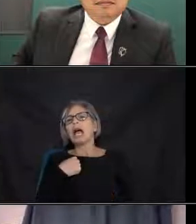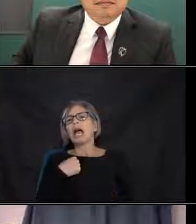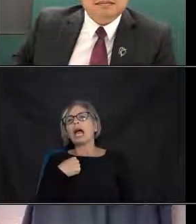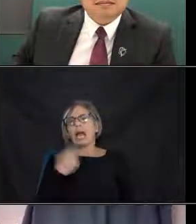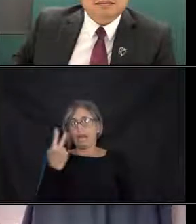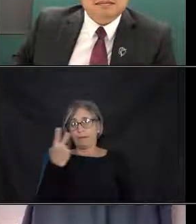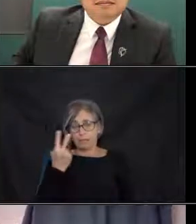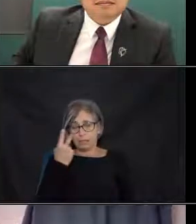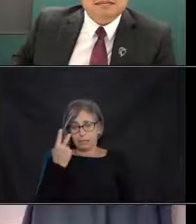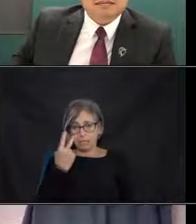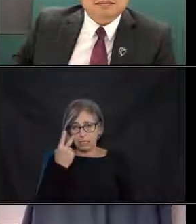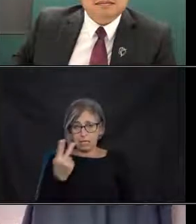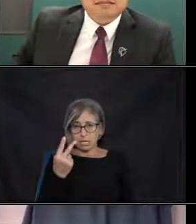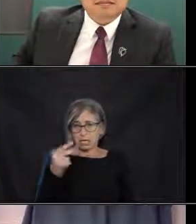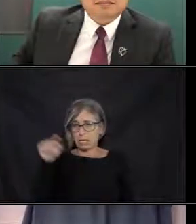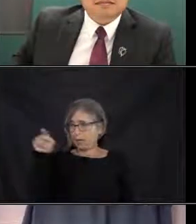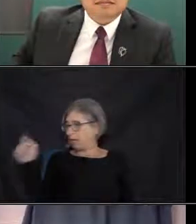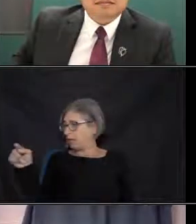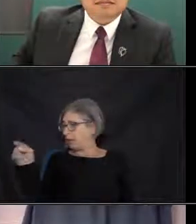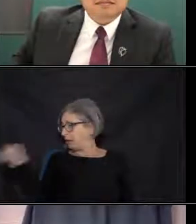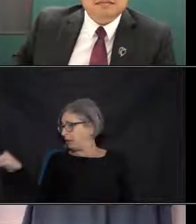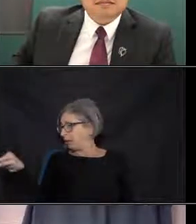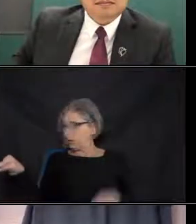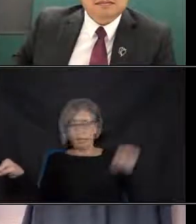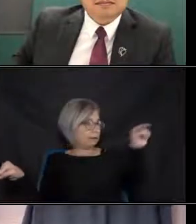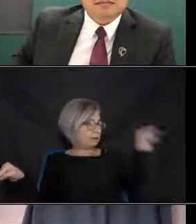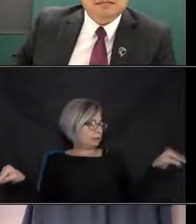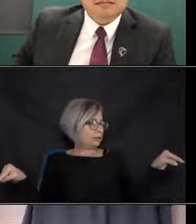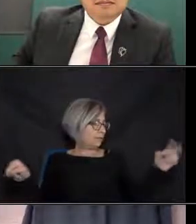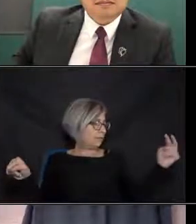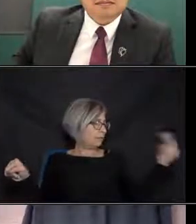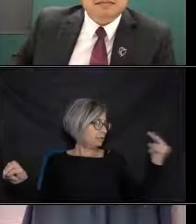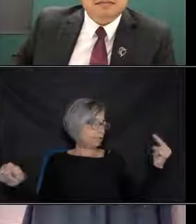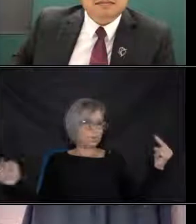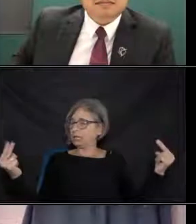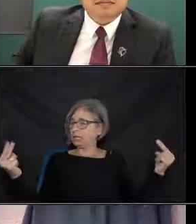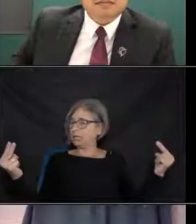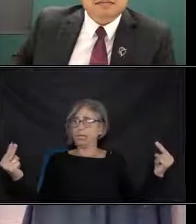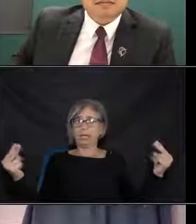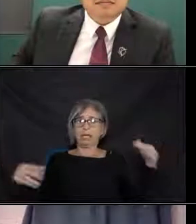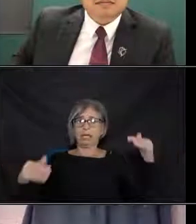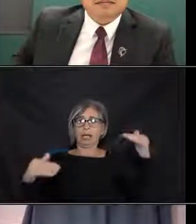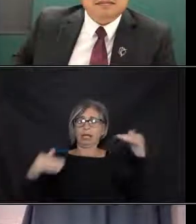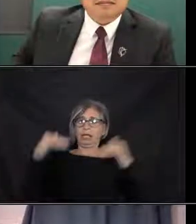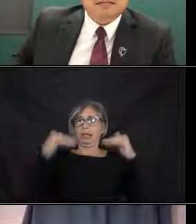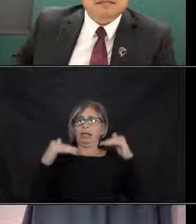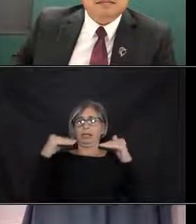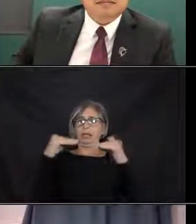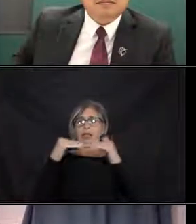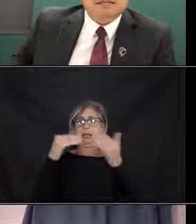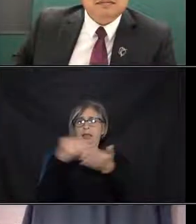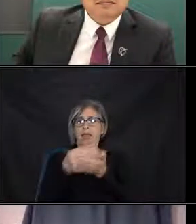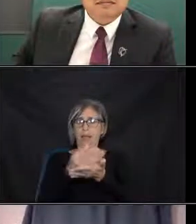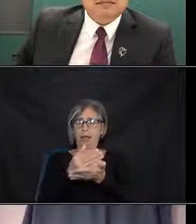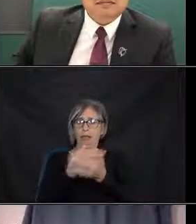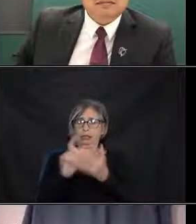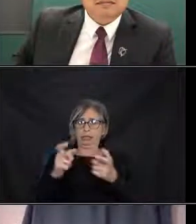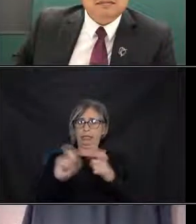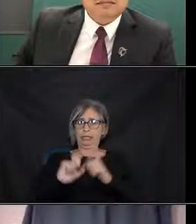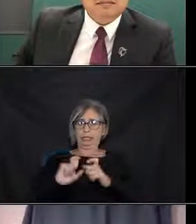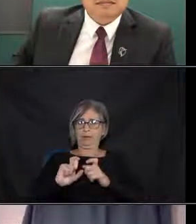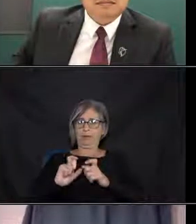it on both sides. I really appreciate the balanced budget being given, but I appreciate